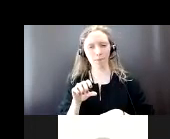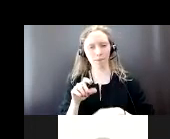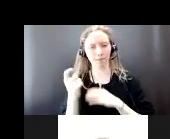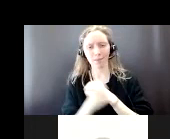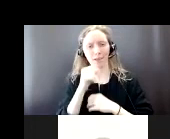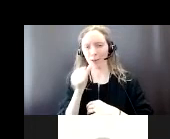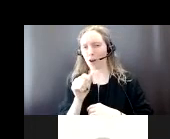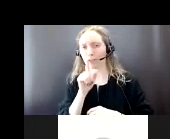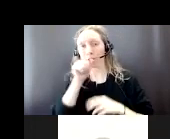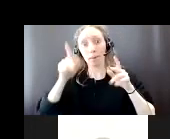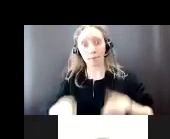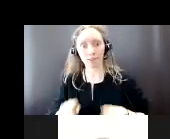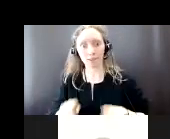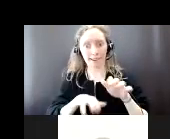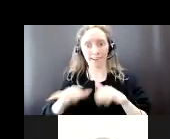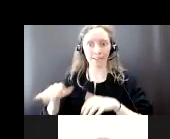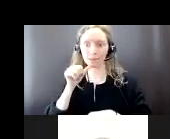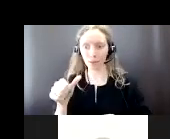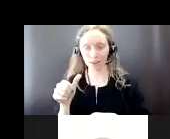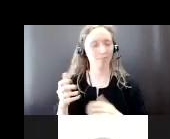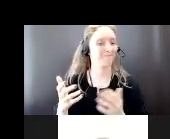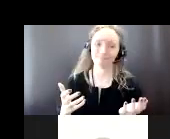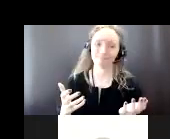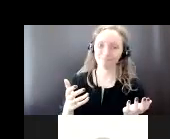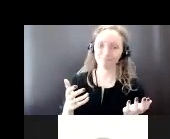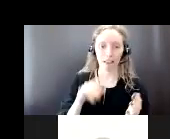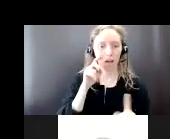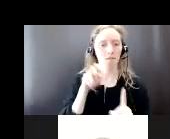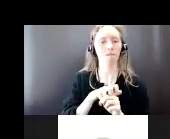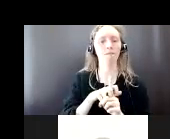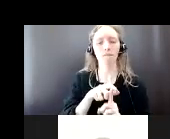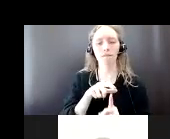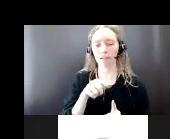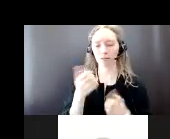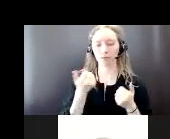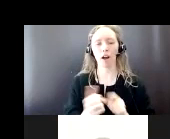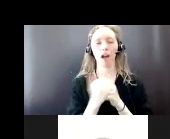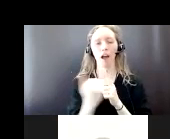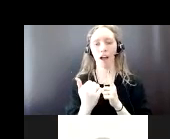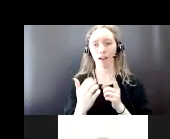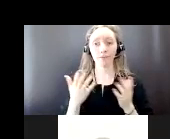get an email from somebody you know saying that they need a favor. It could be a friend or a family member.